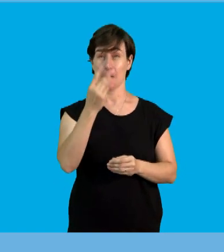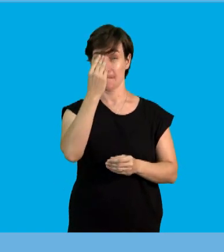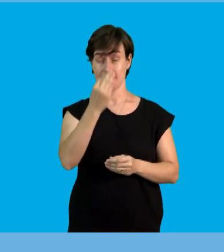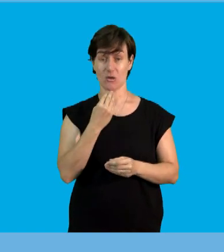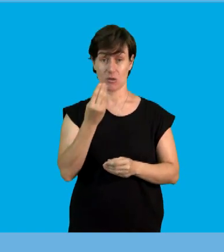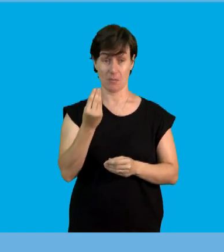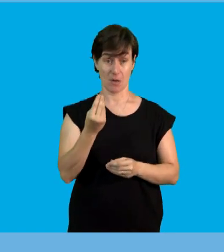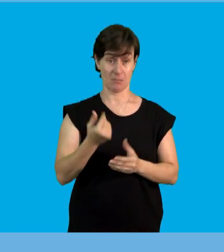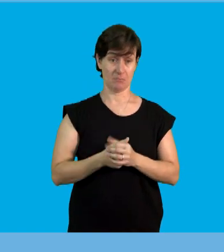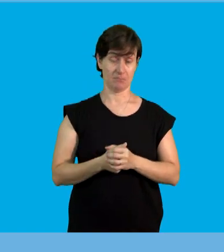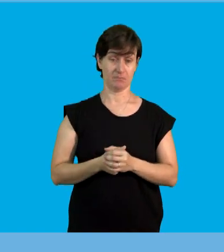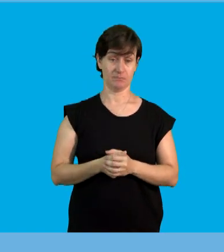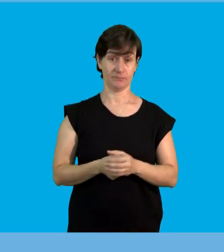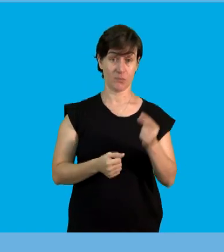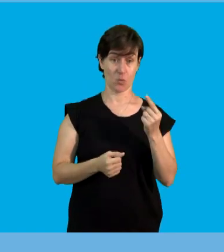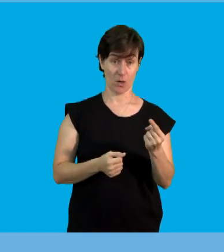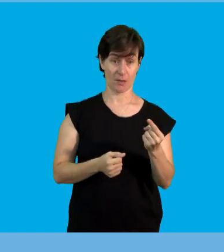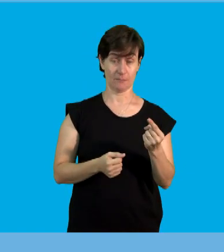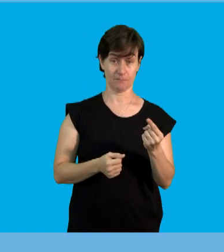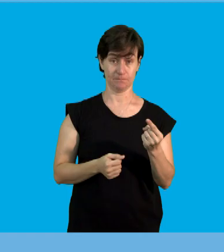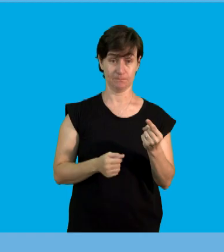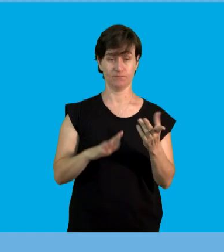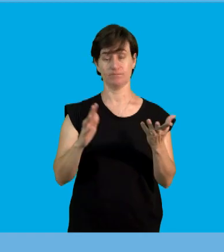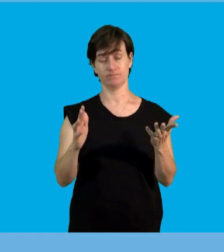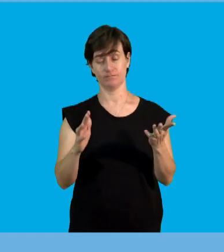strength, diagram number